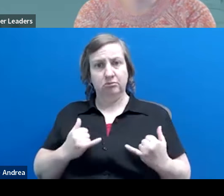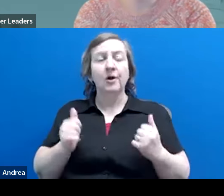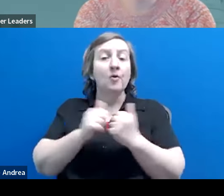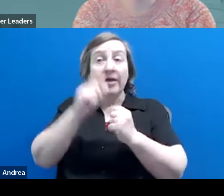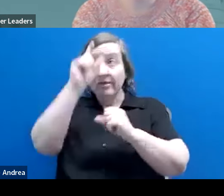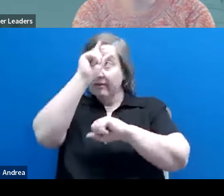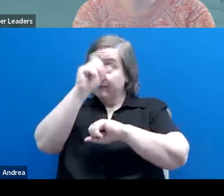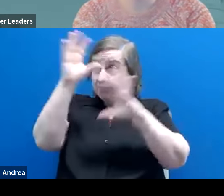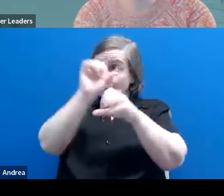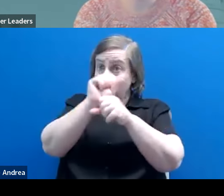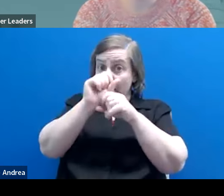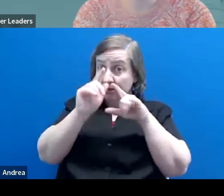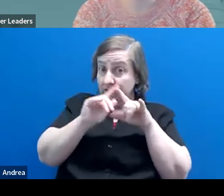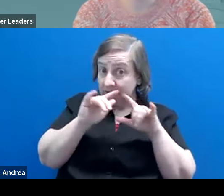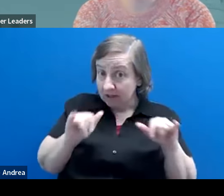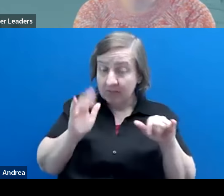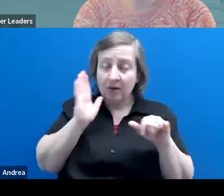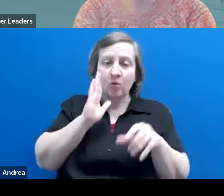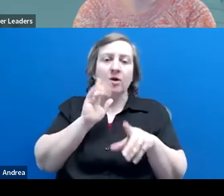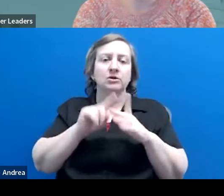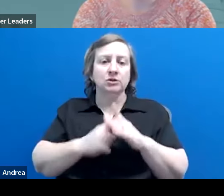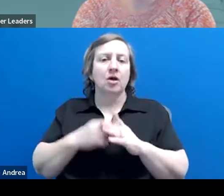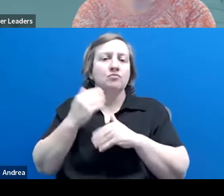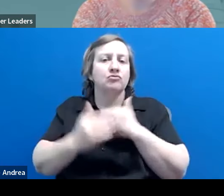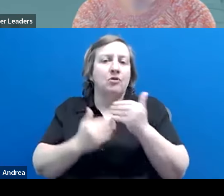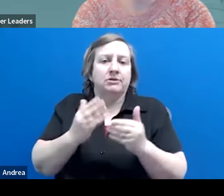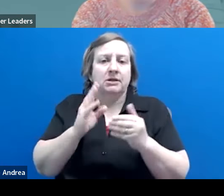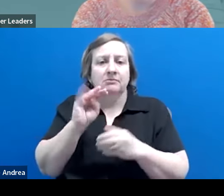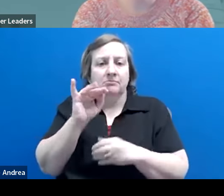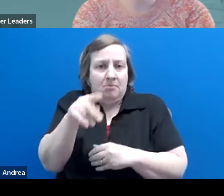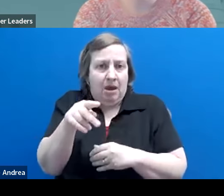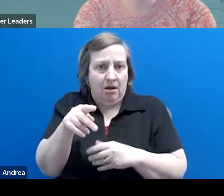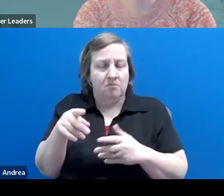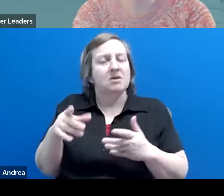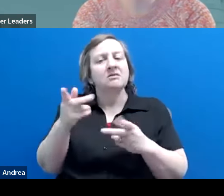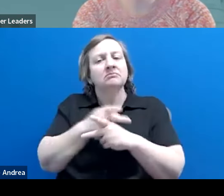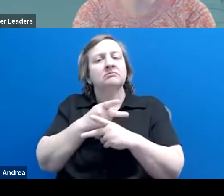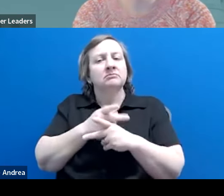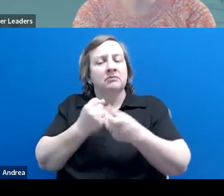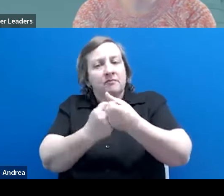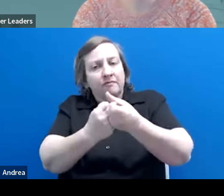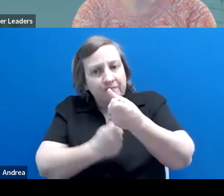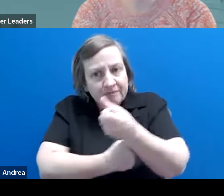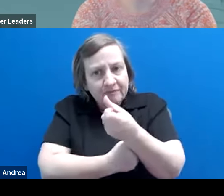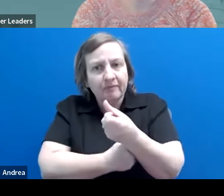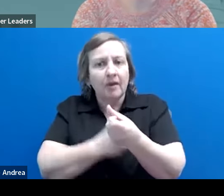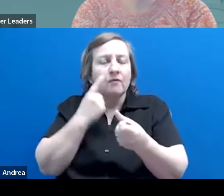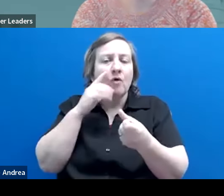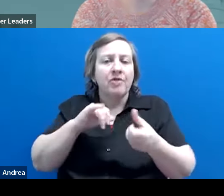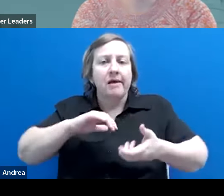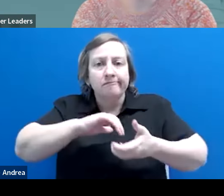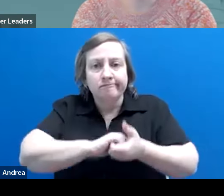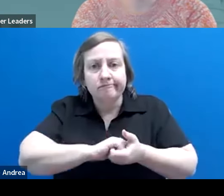we're doing, we're going to be starting process mapping work to really give ourselves the foundation for that